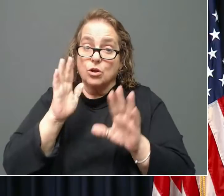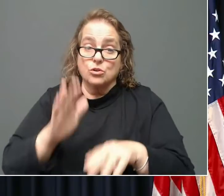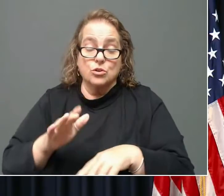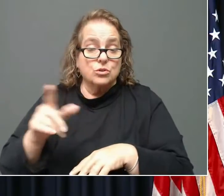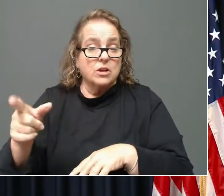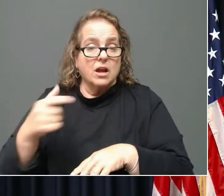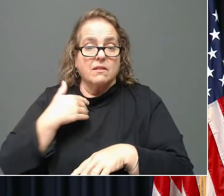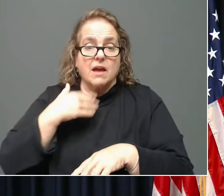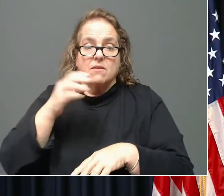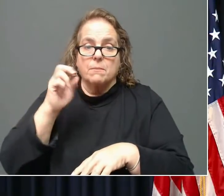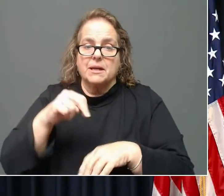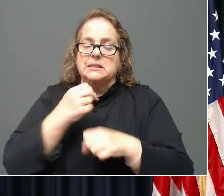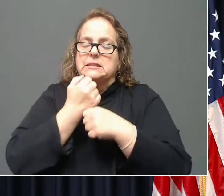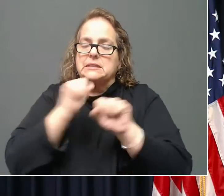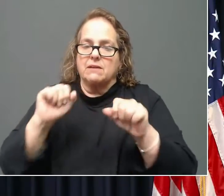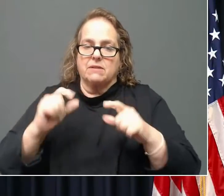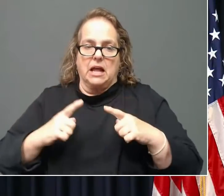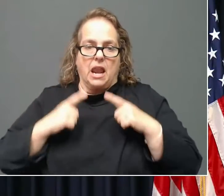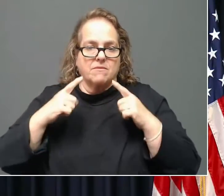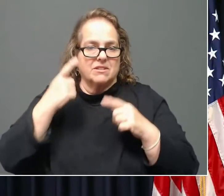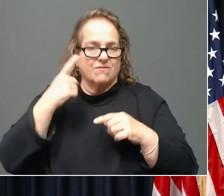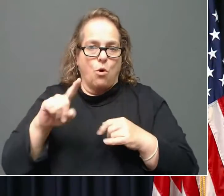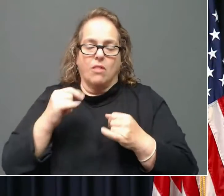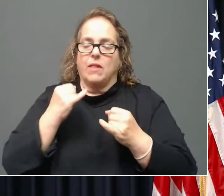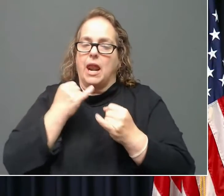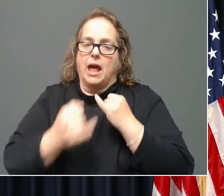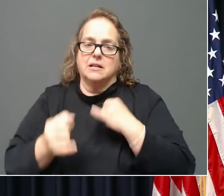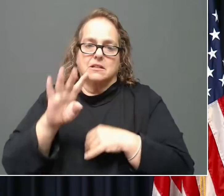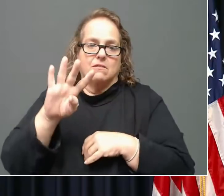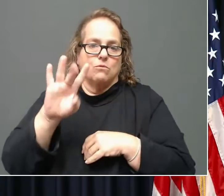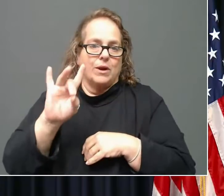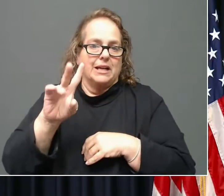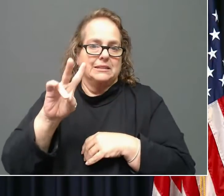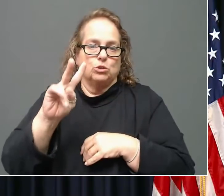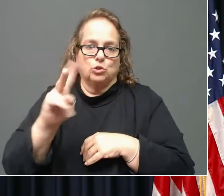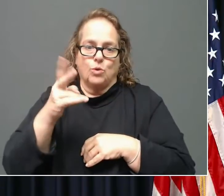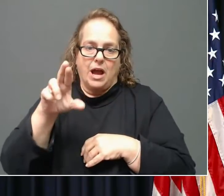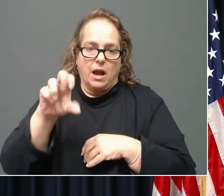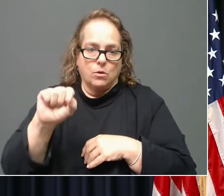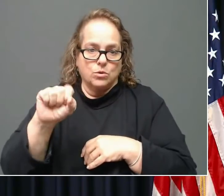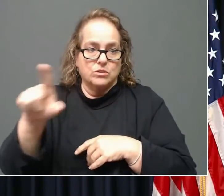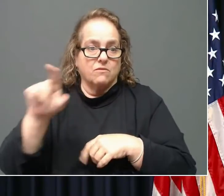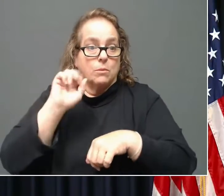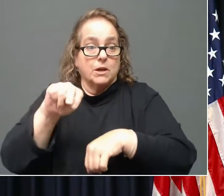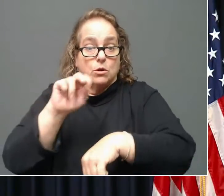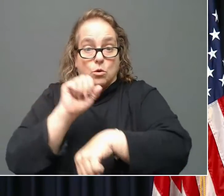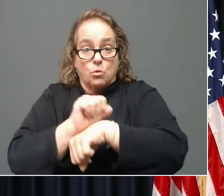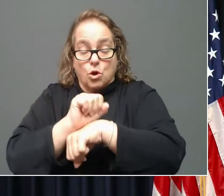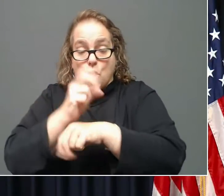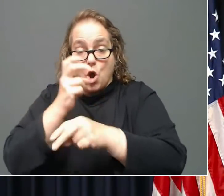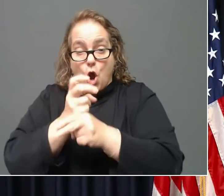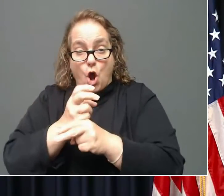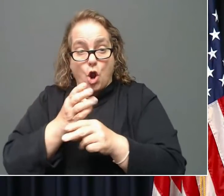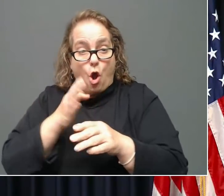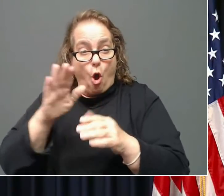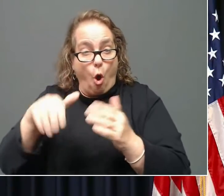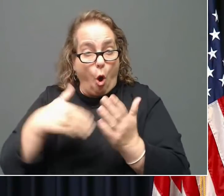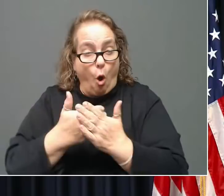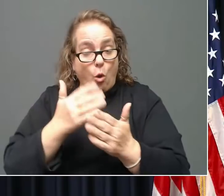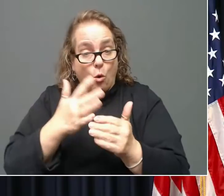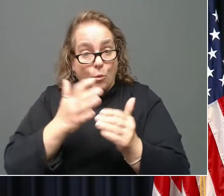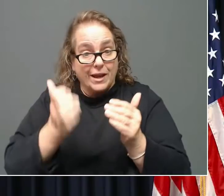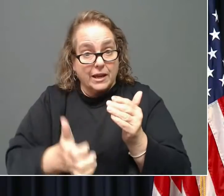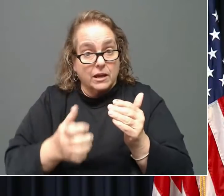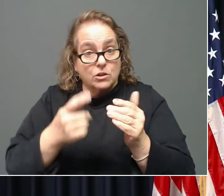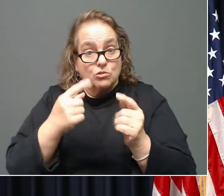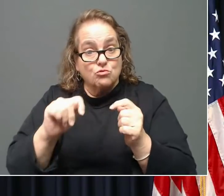saving lives for the last 48, 72 hours. They have been working throughout the entire weekend affecting